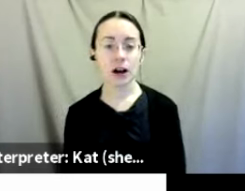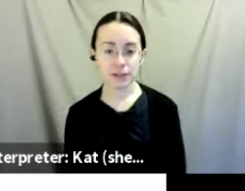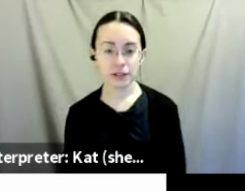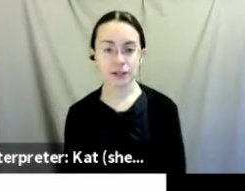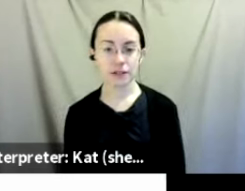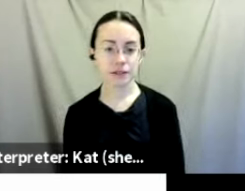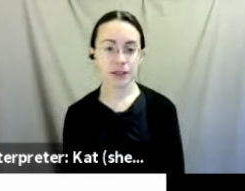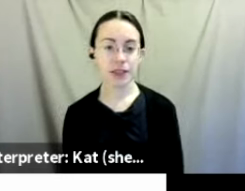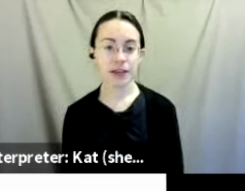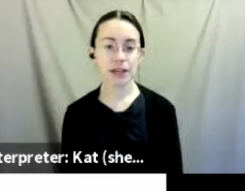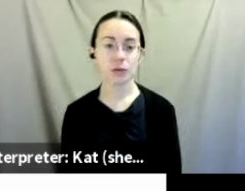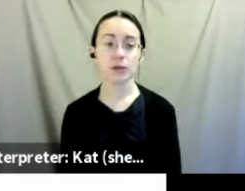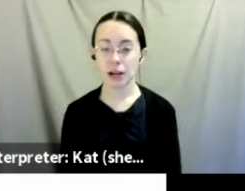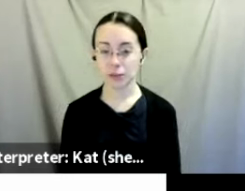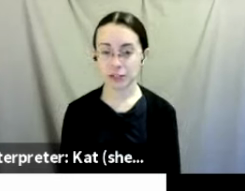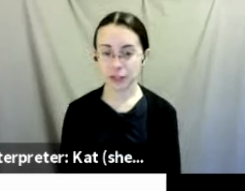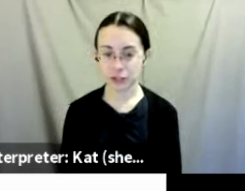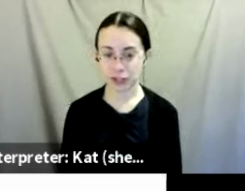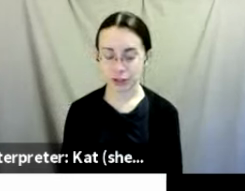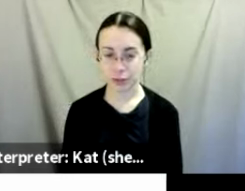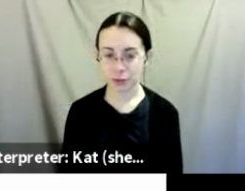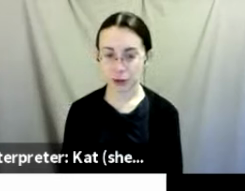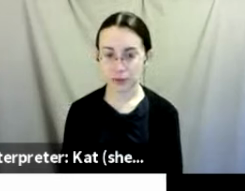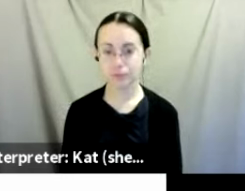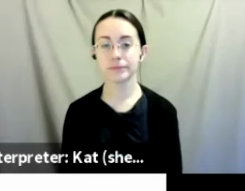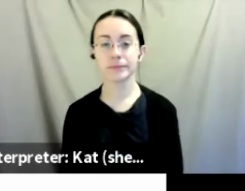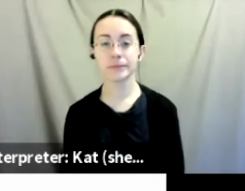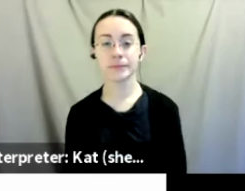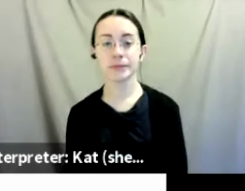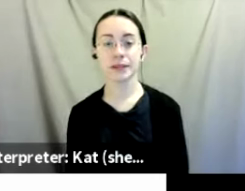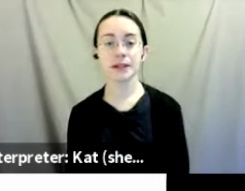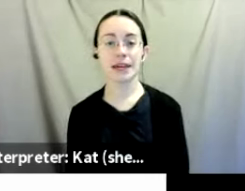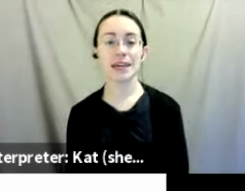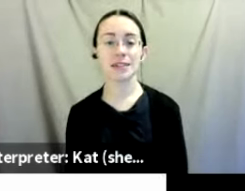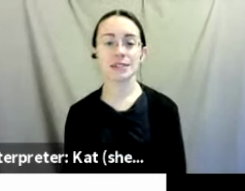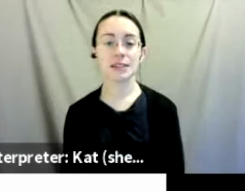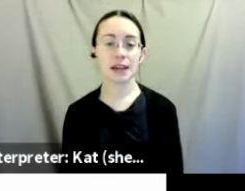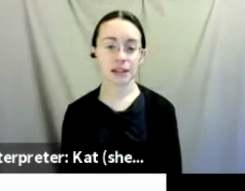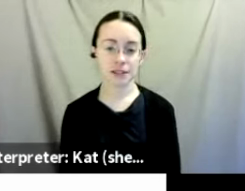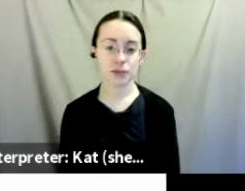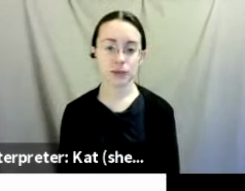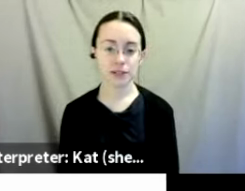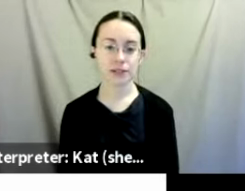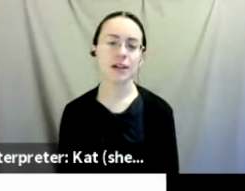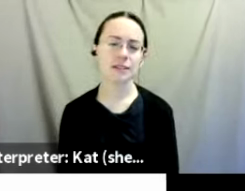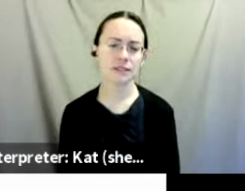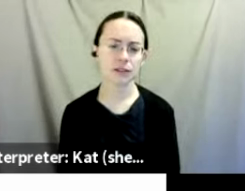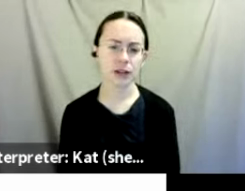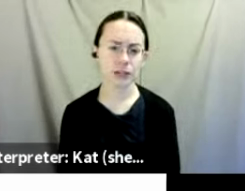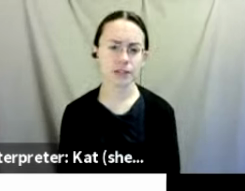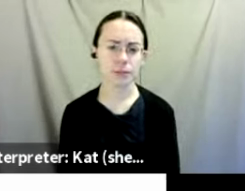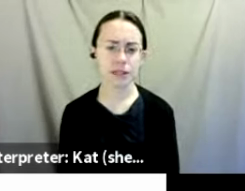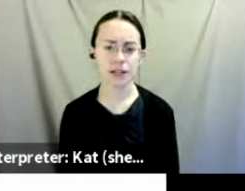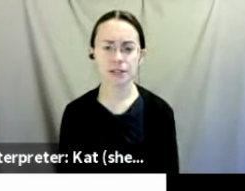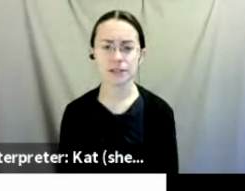then often they will not breastfeed their child postpartum. And that is a risk, not necessarily